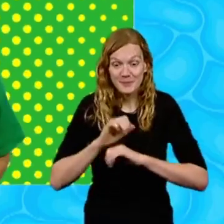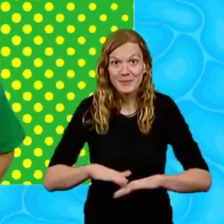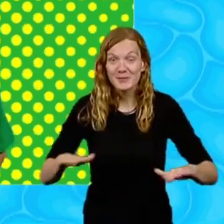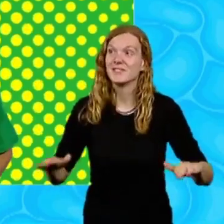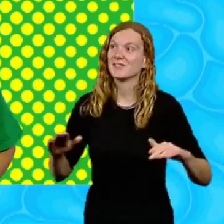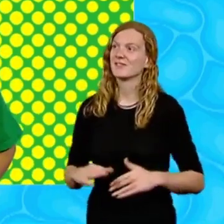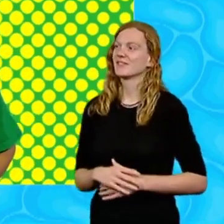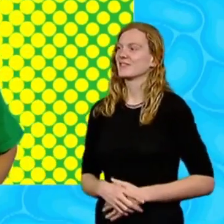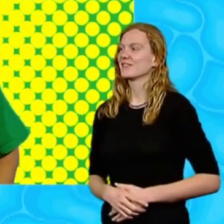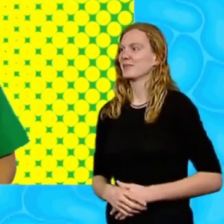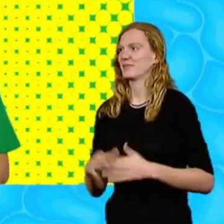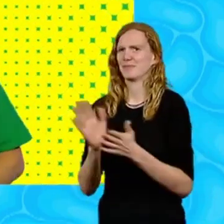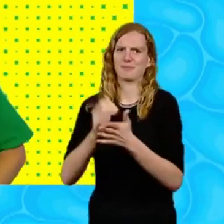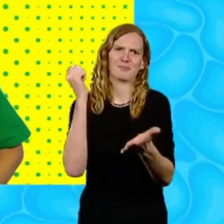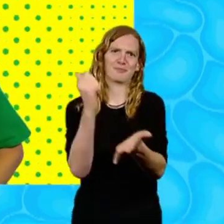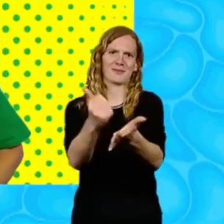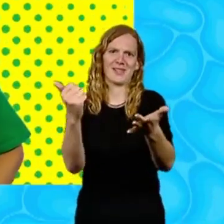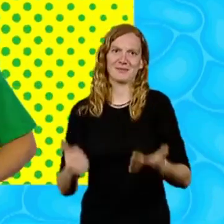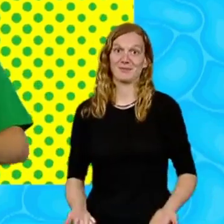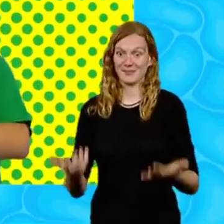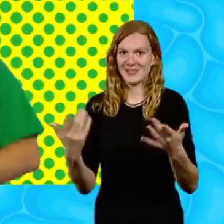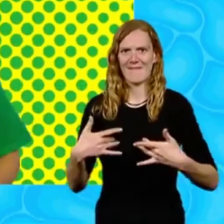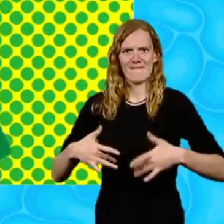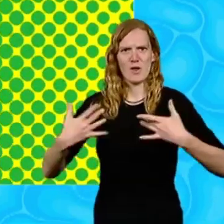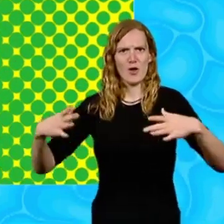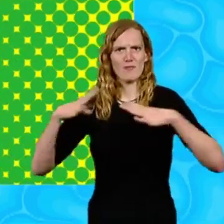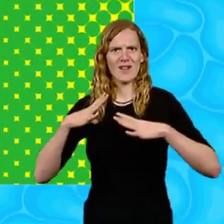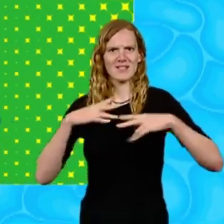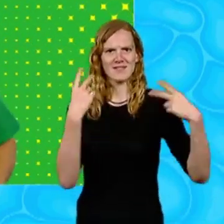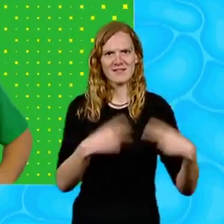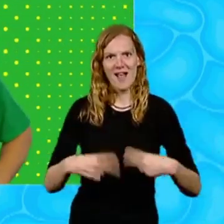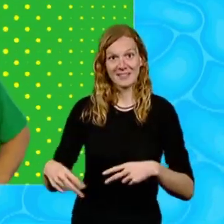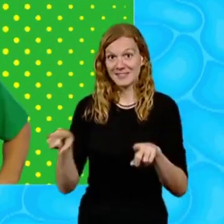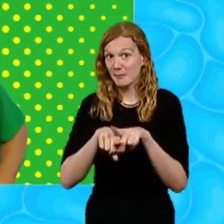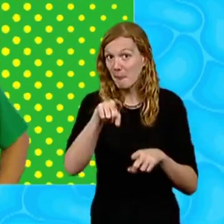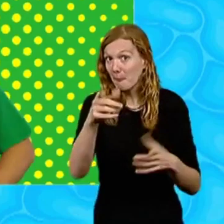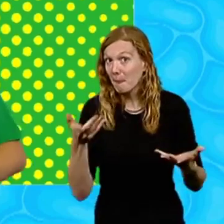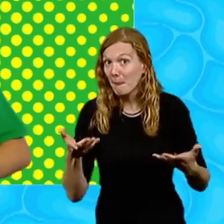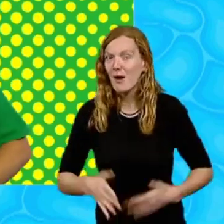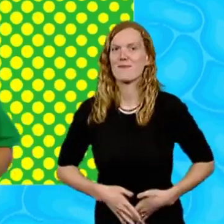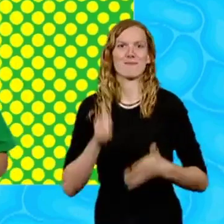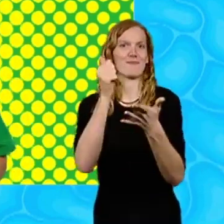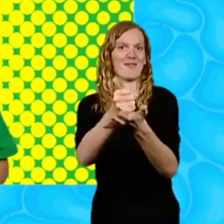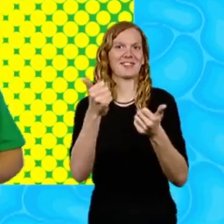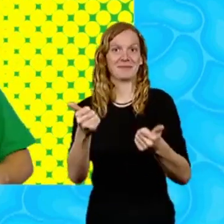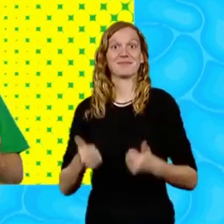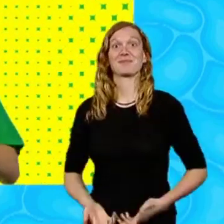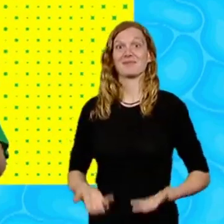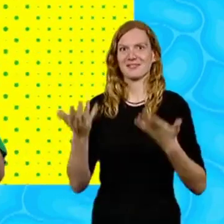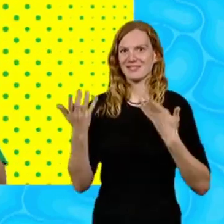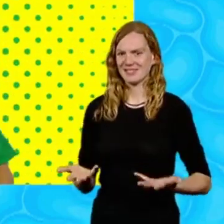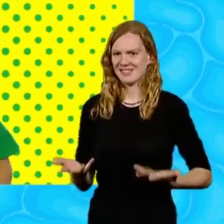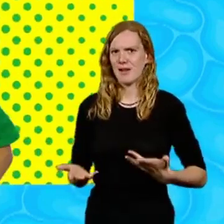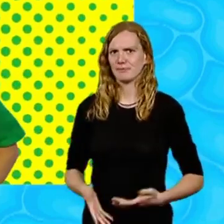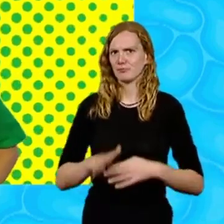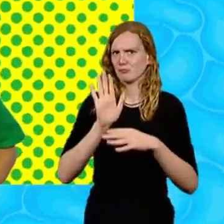Brilliant! Now I feel ready to dance. Do you? Great! Because today's boogie destination is going to turn us all into